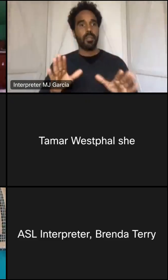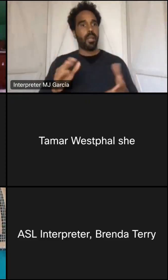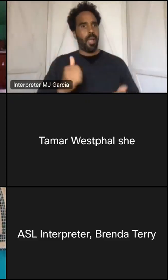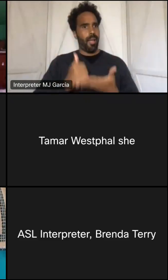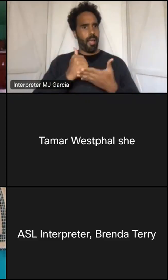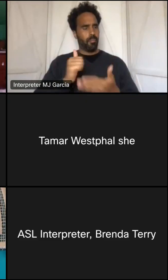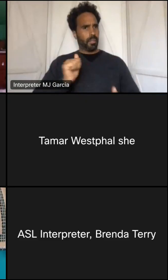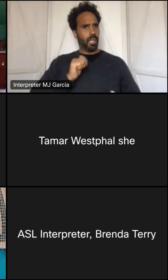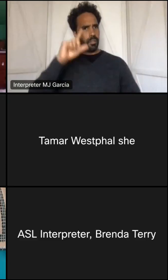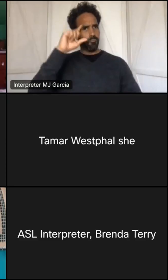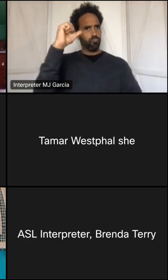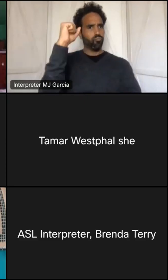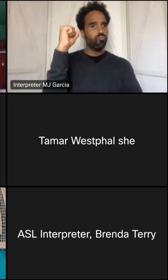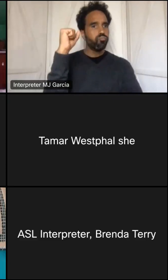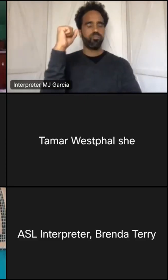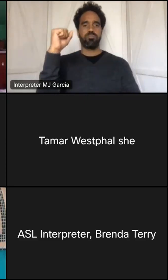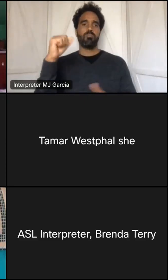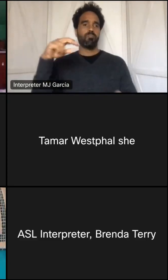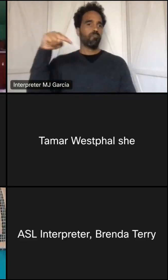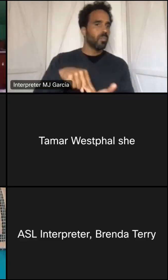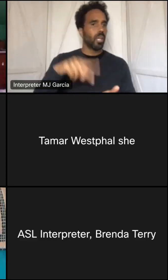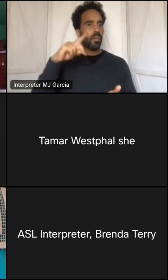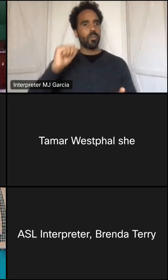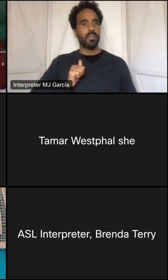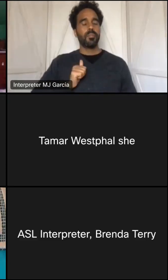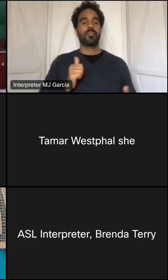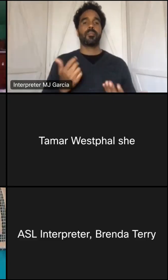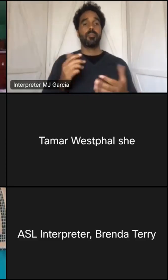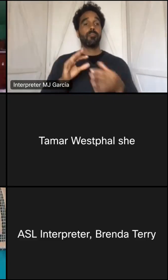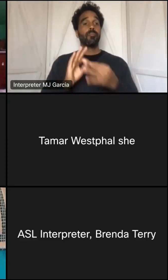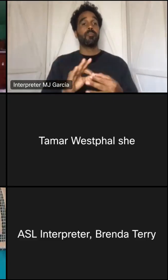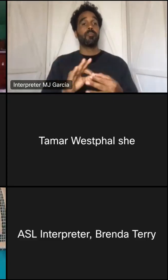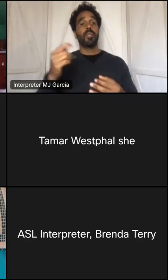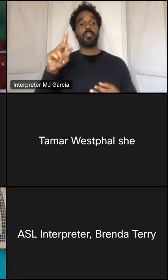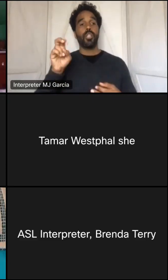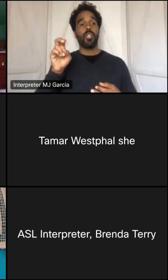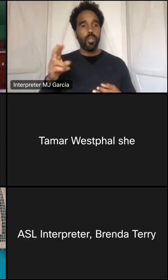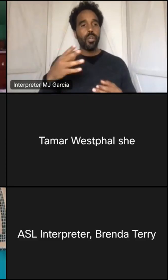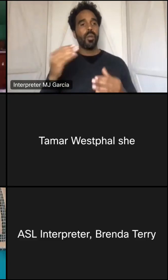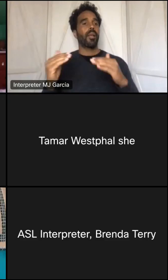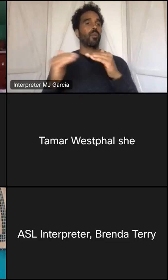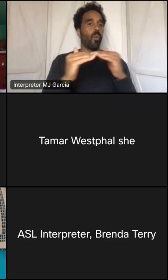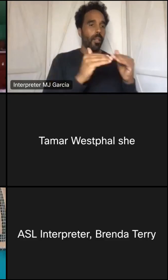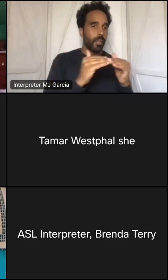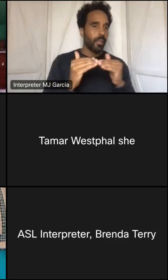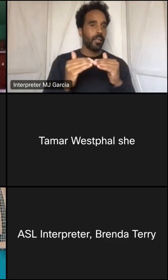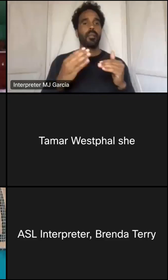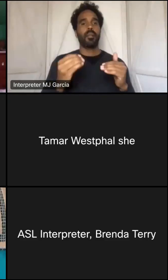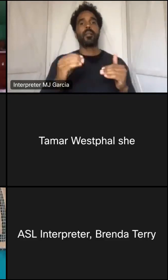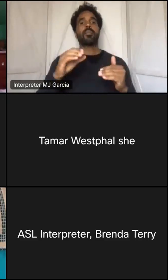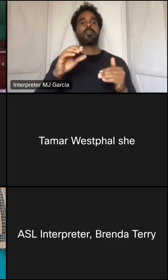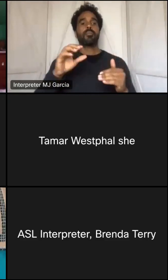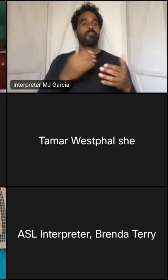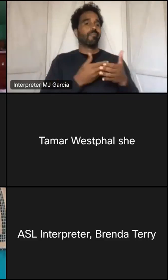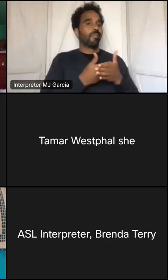said, to end, gender inequality and intimate partner violence. I immigrated to this